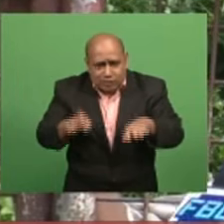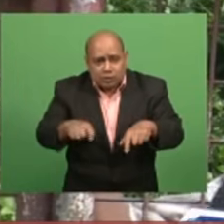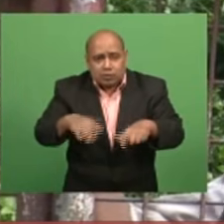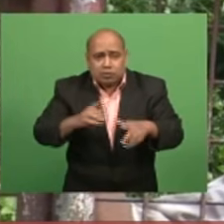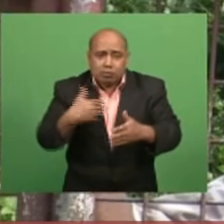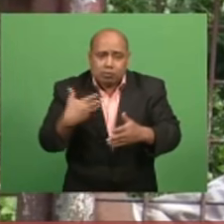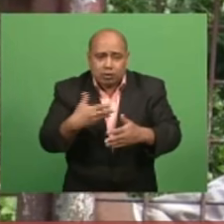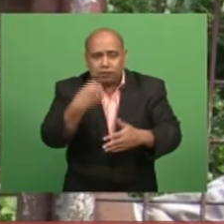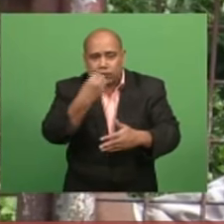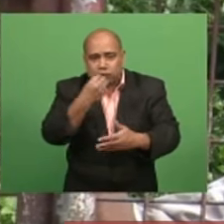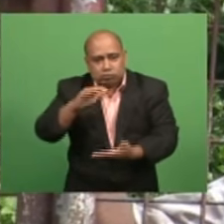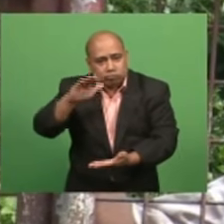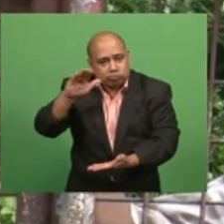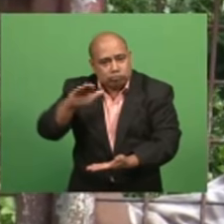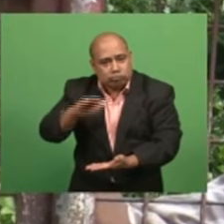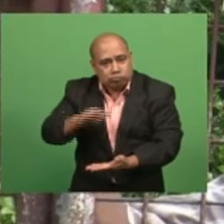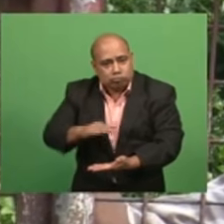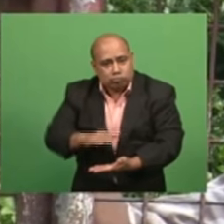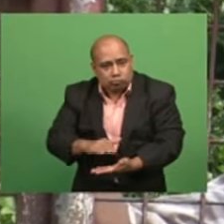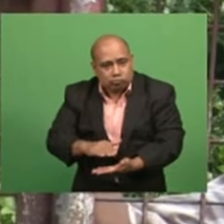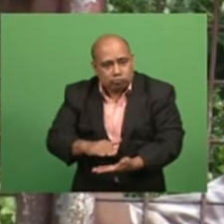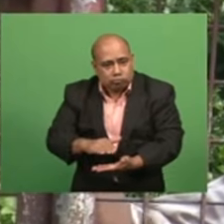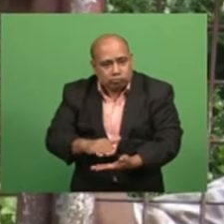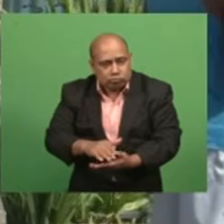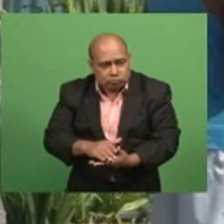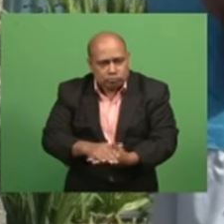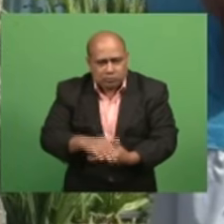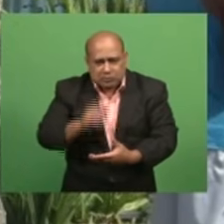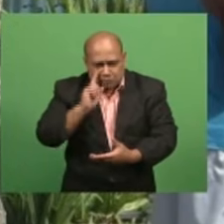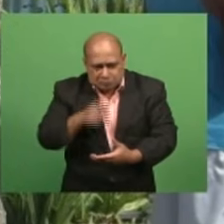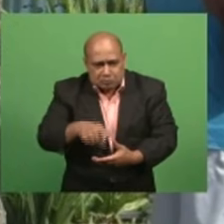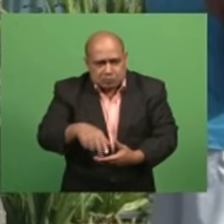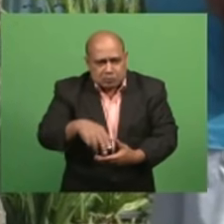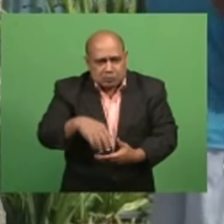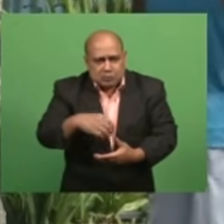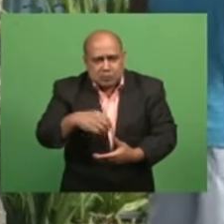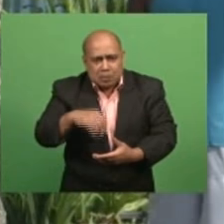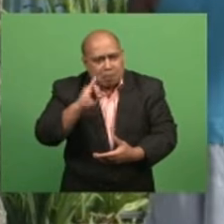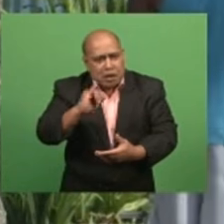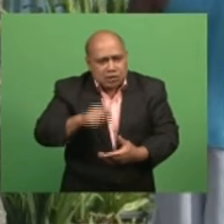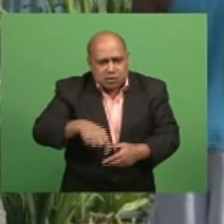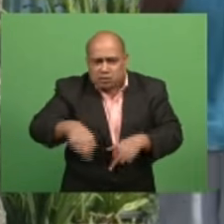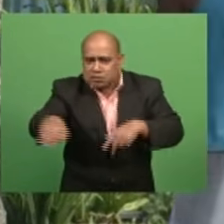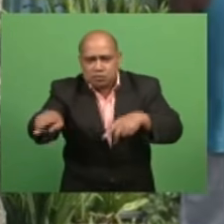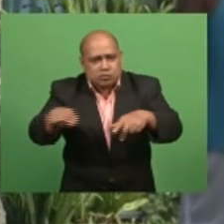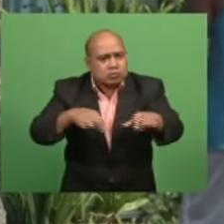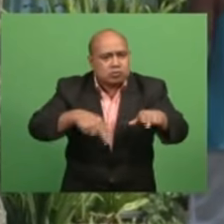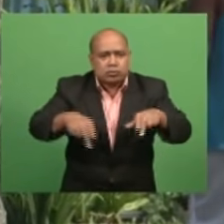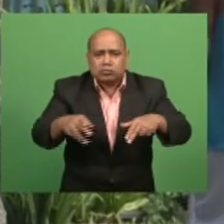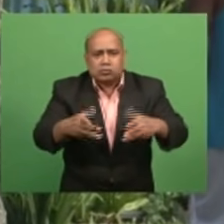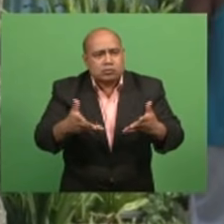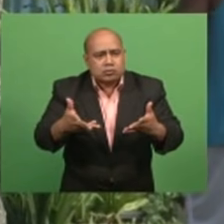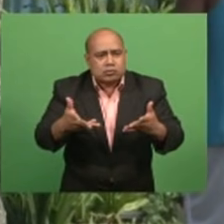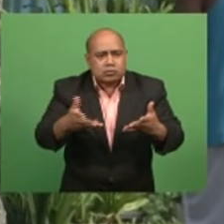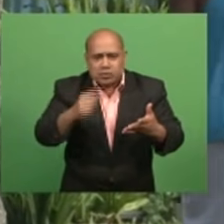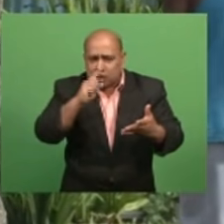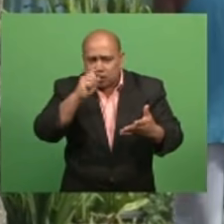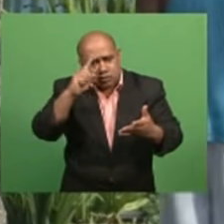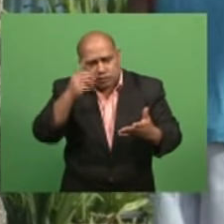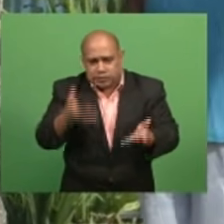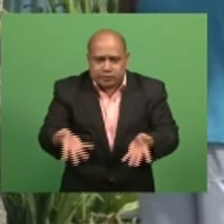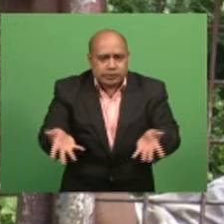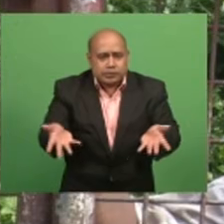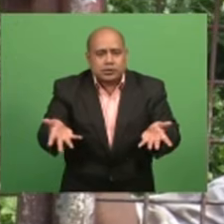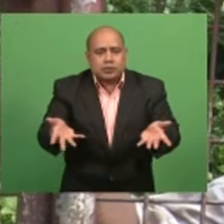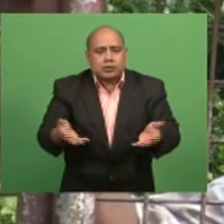It's very bad. It can't go anywhere. And it's very